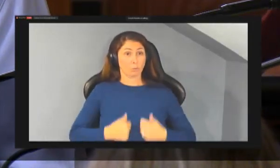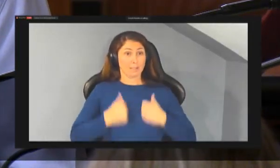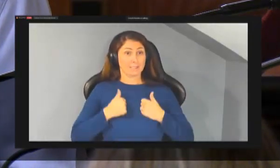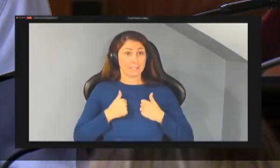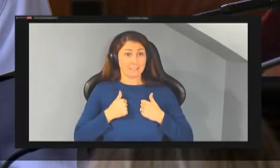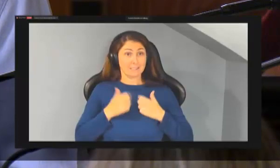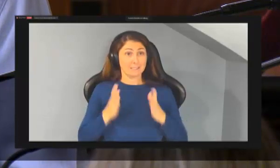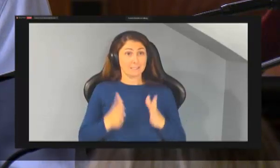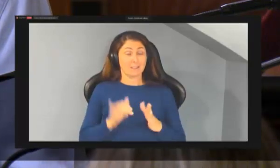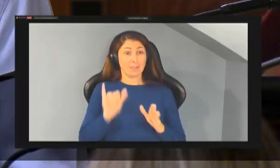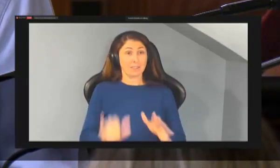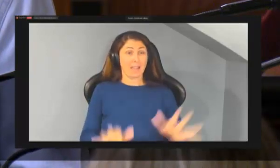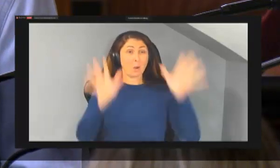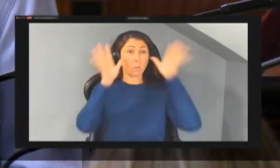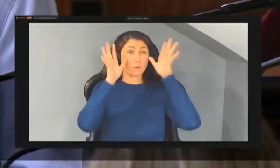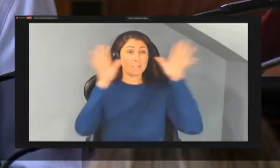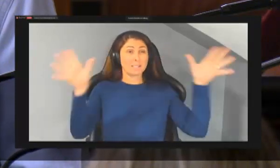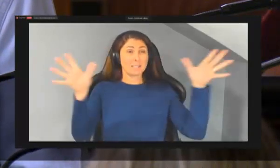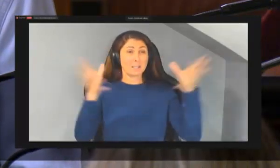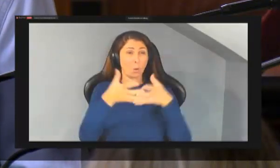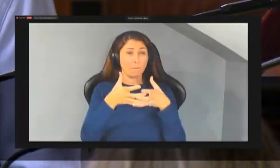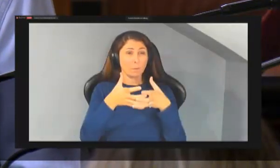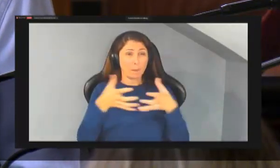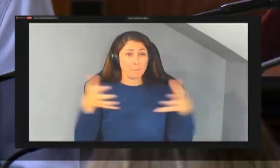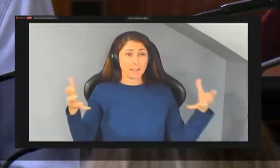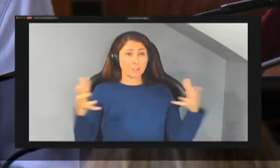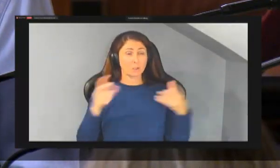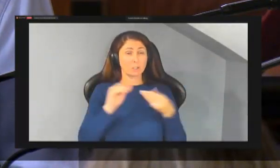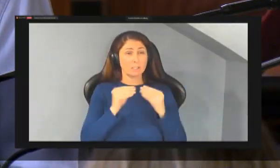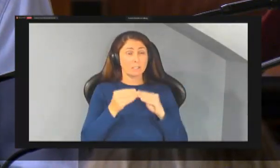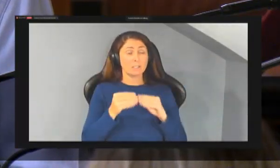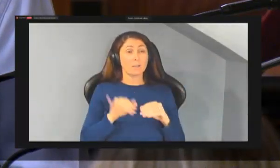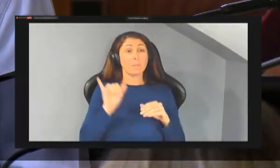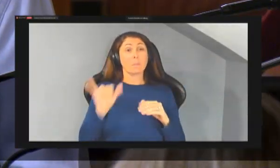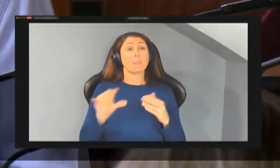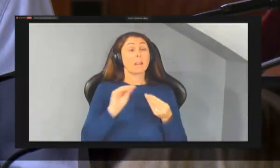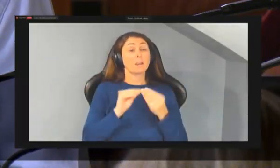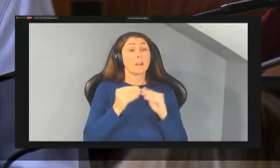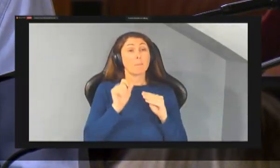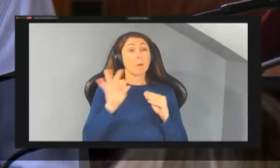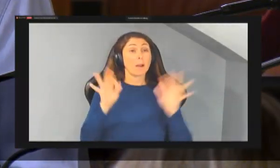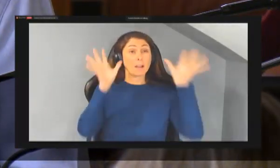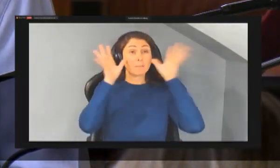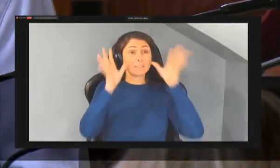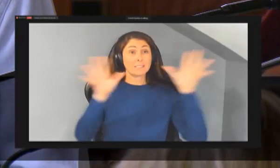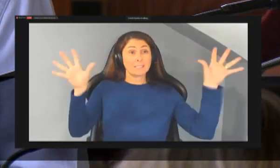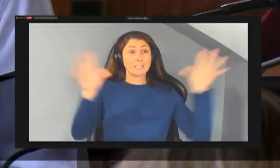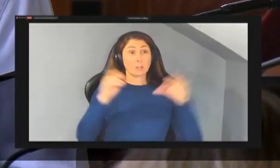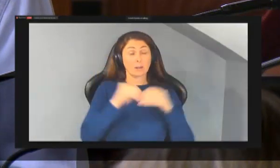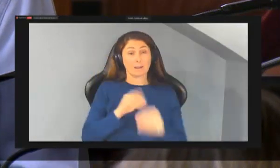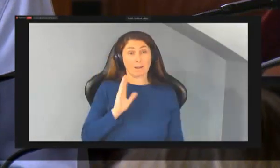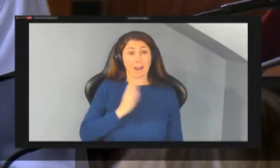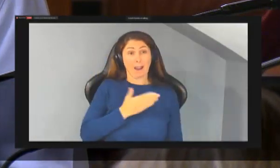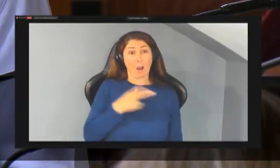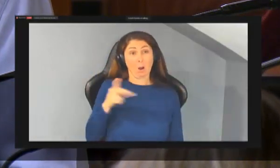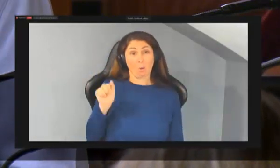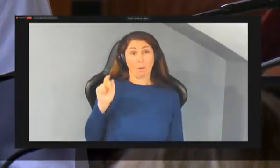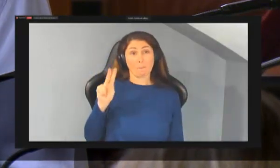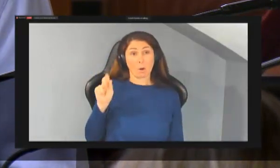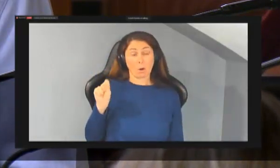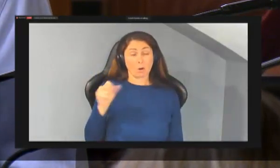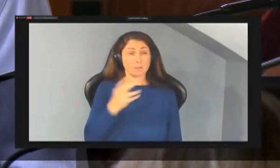deer overpopulation, the number of deer in our parks and also on